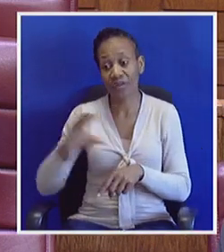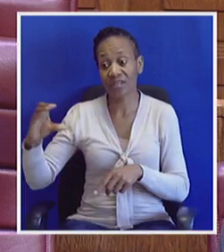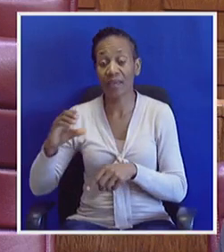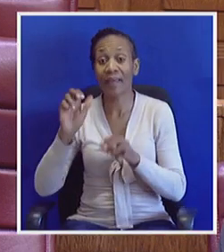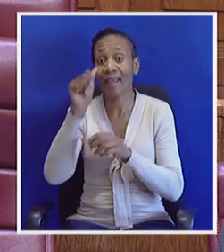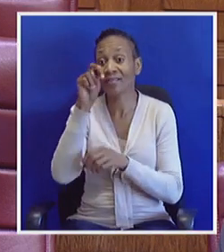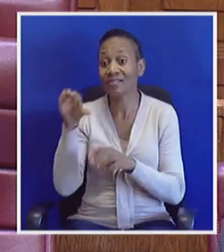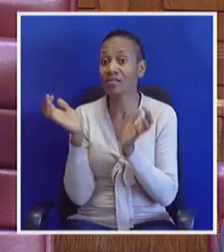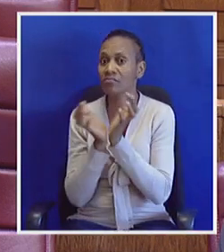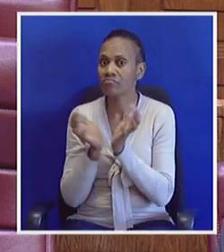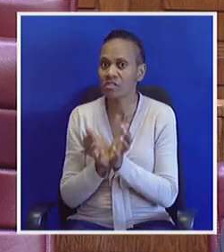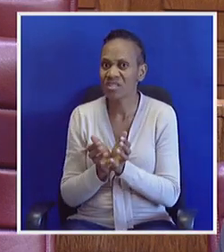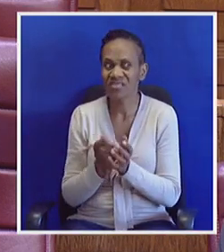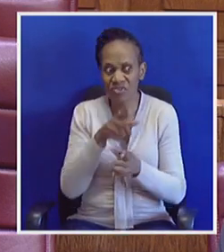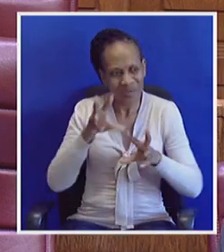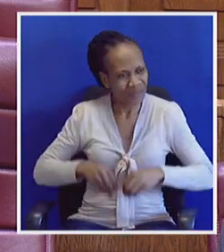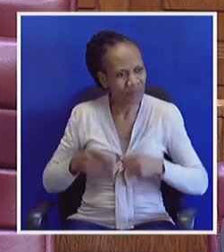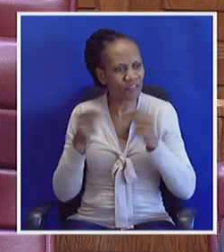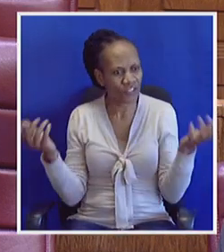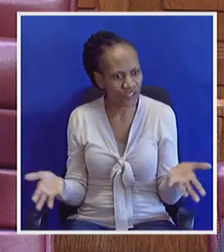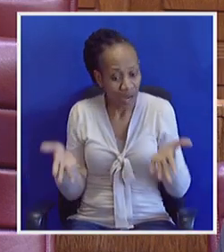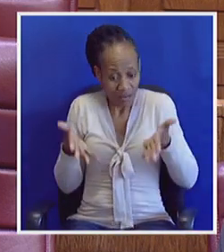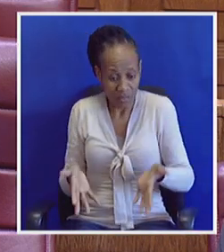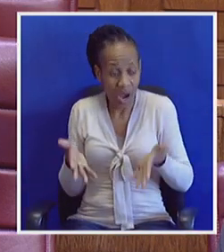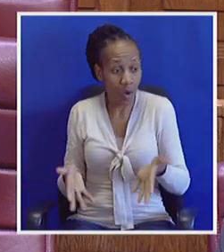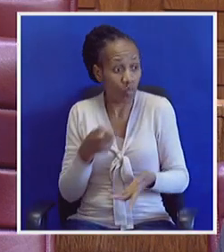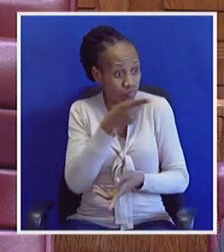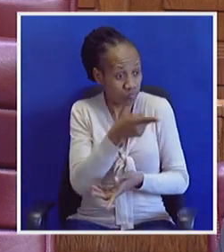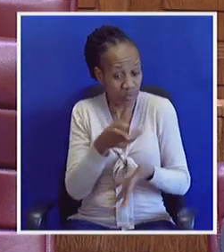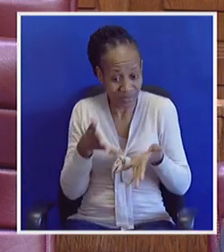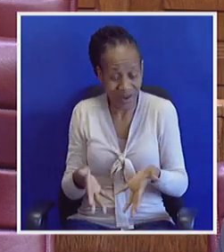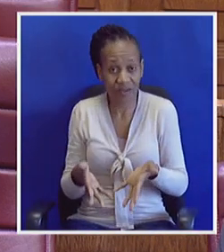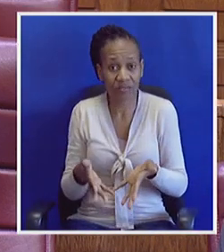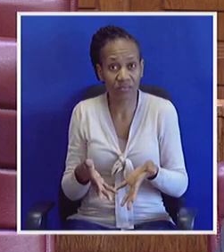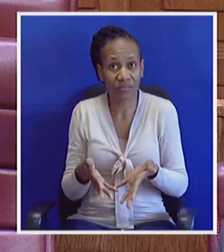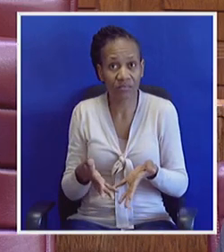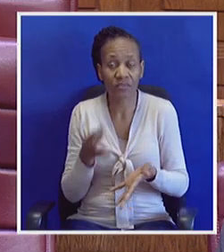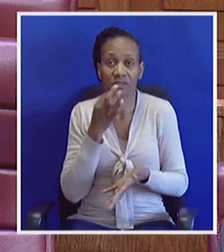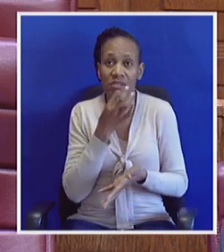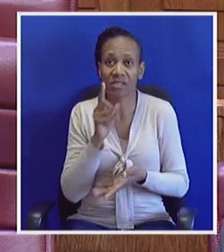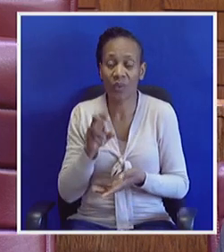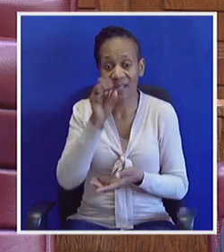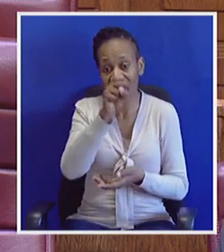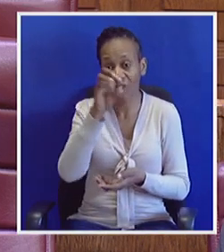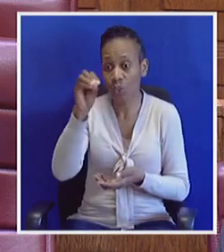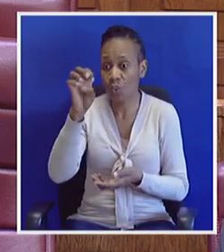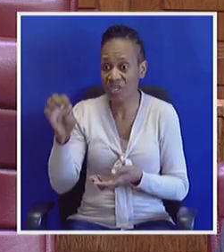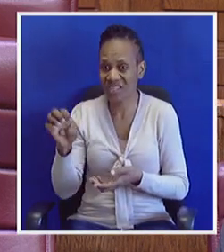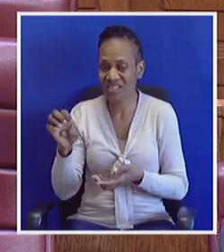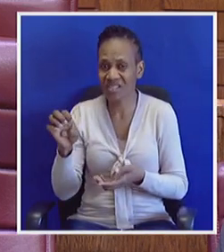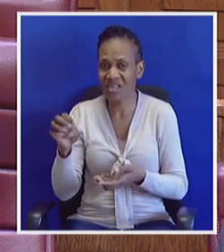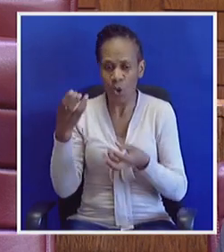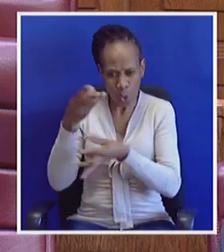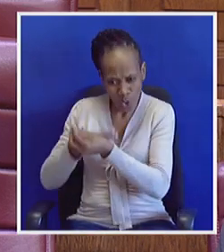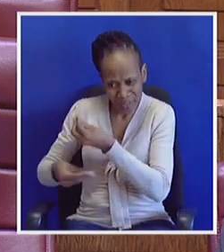gathering, will you today in this House, in your official capacity, condemn the state capture of SOEs and blatant